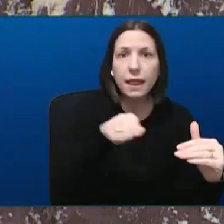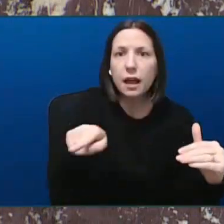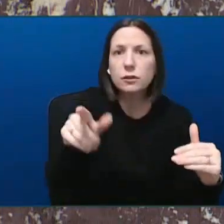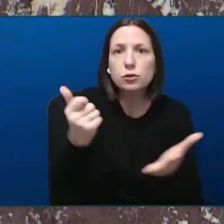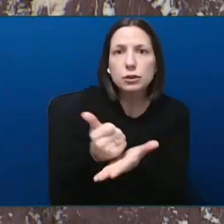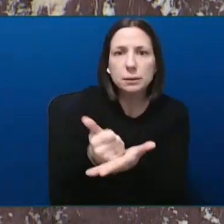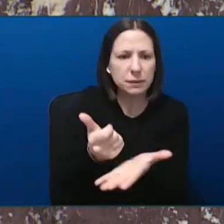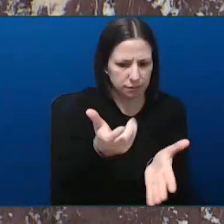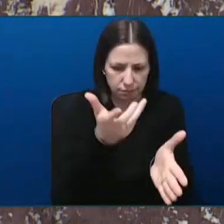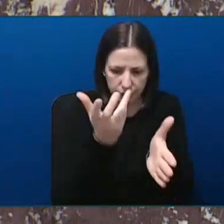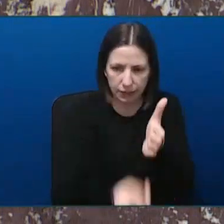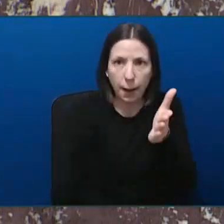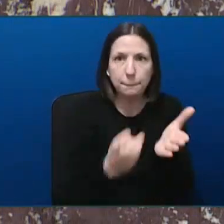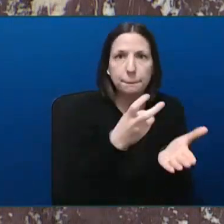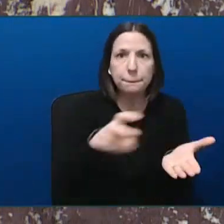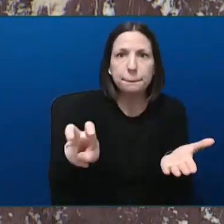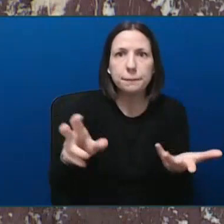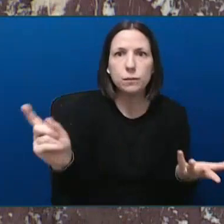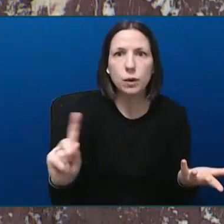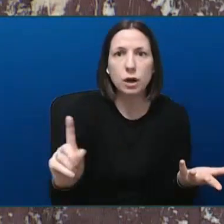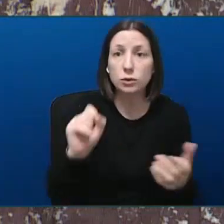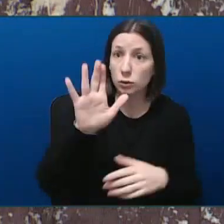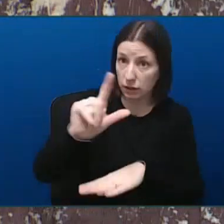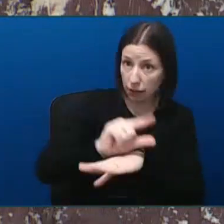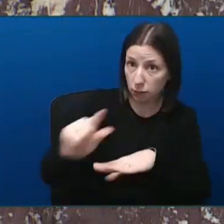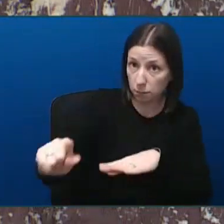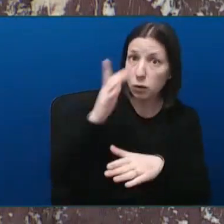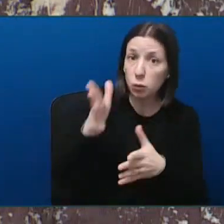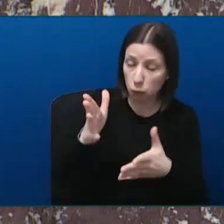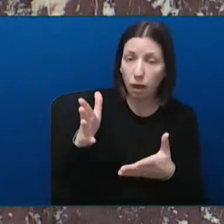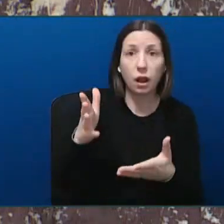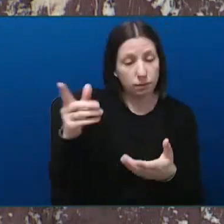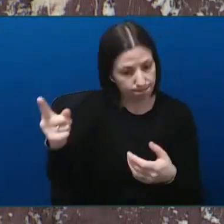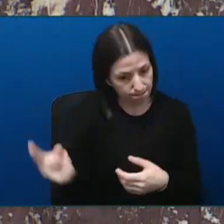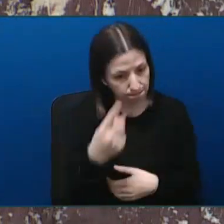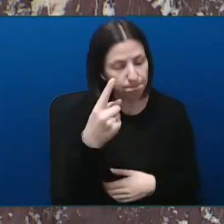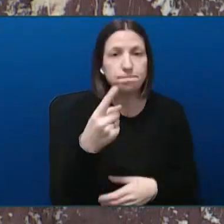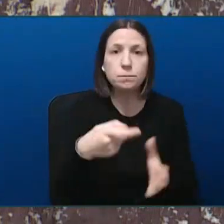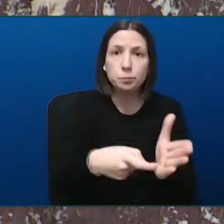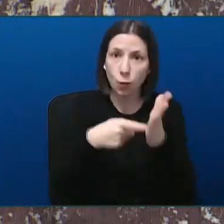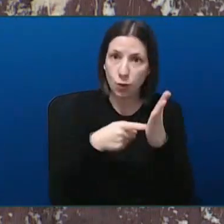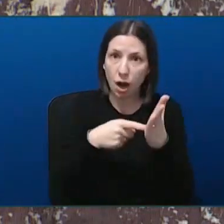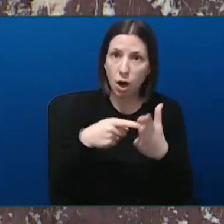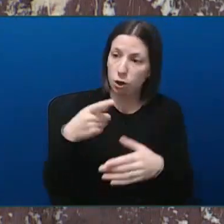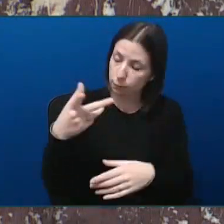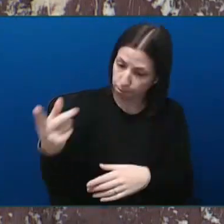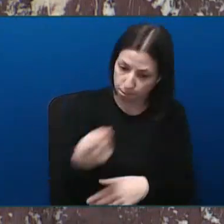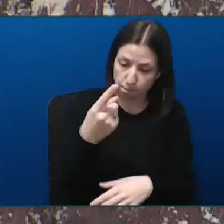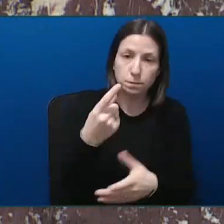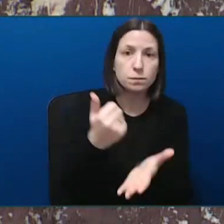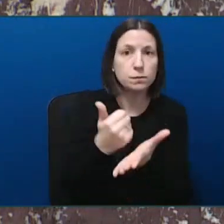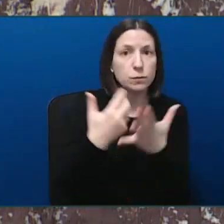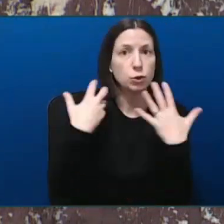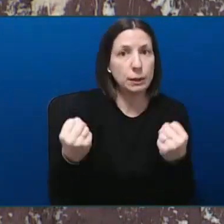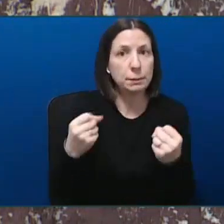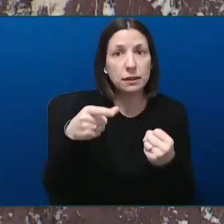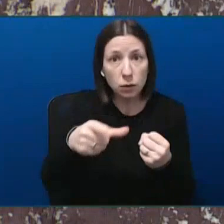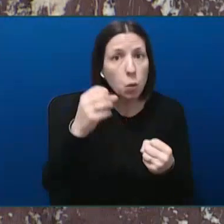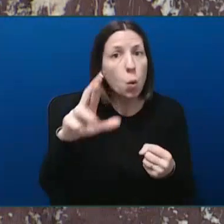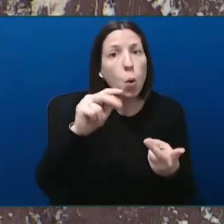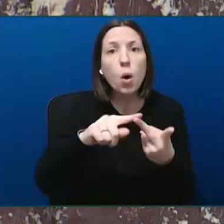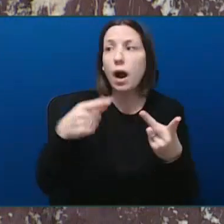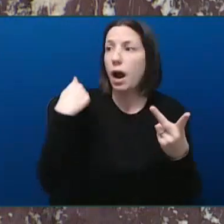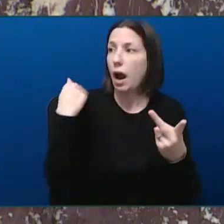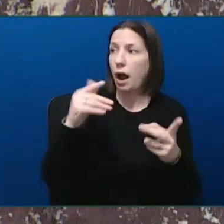if necessary, and our plan for an accessible, no-cost, recovery-oriented system of care so that people who need